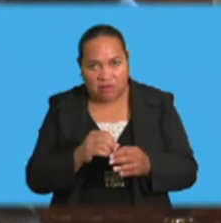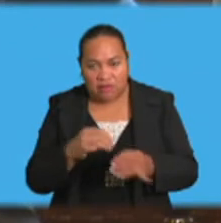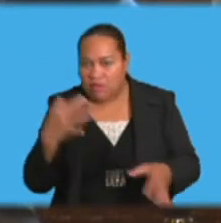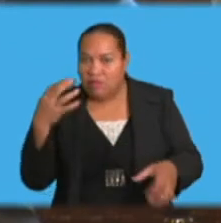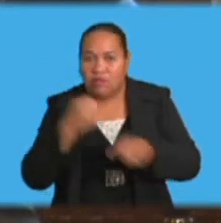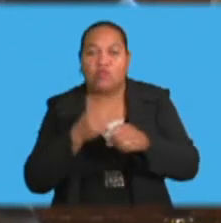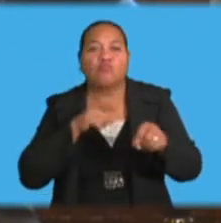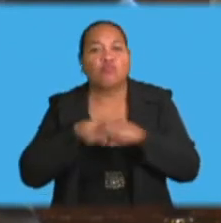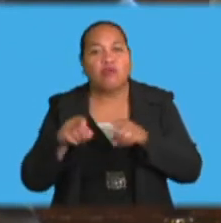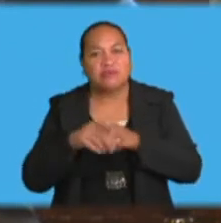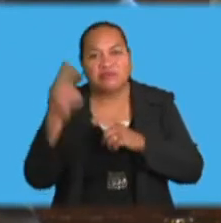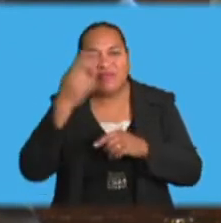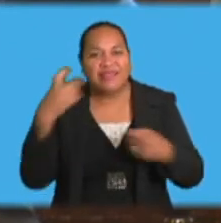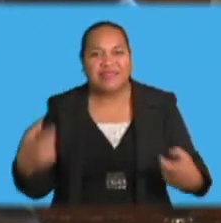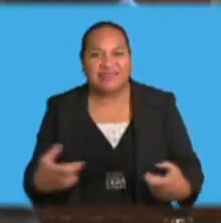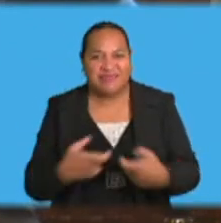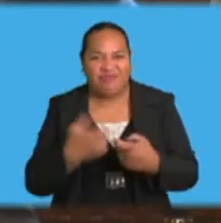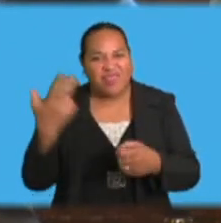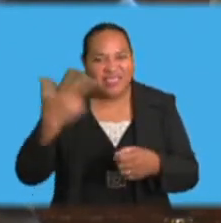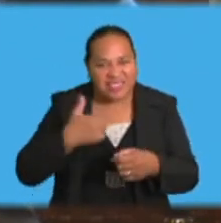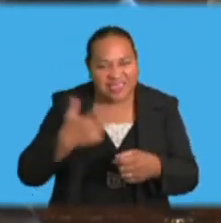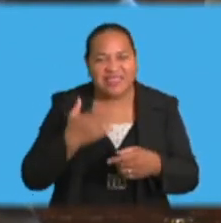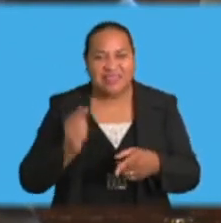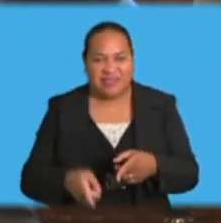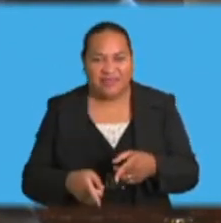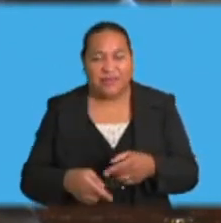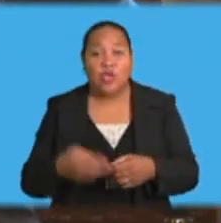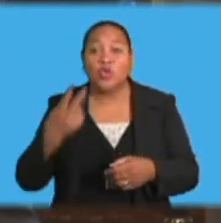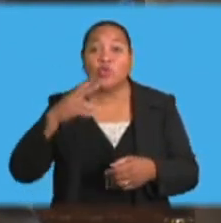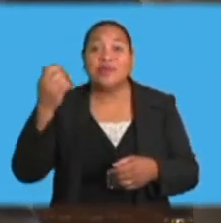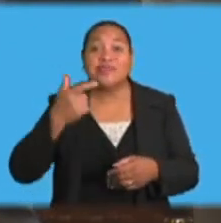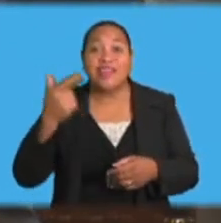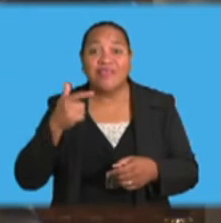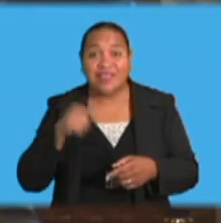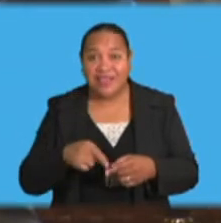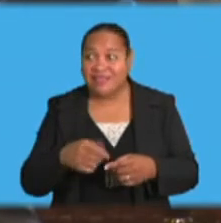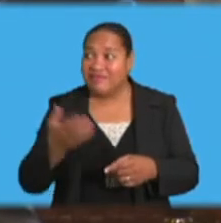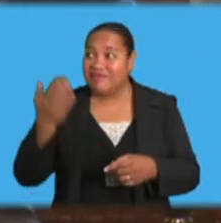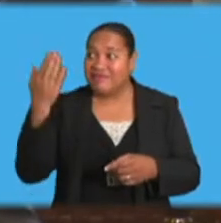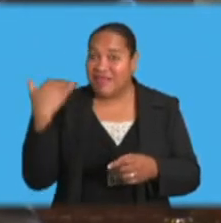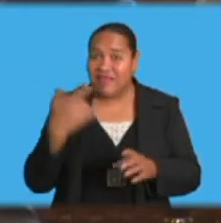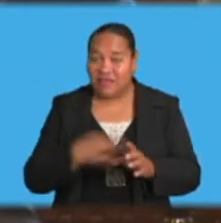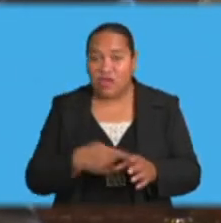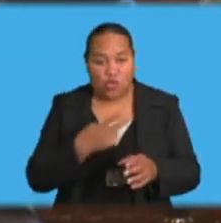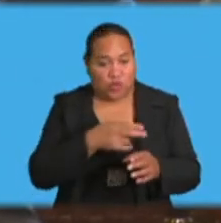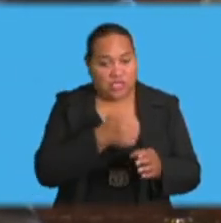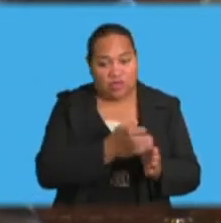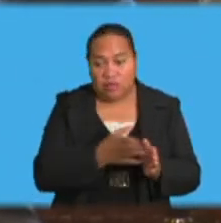for occupational health and safety. And in 2017, this age group, the 26 to 30,